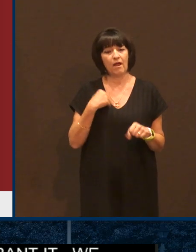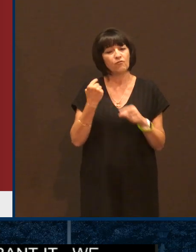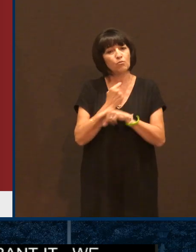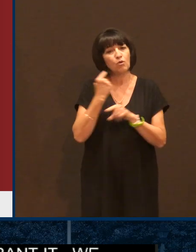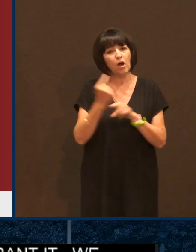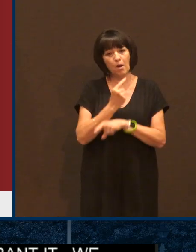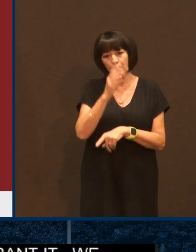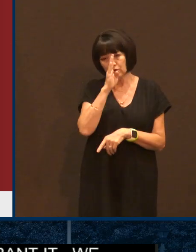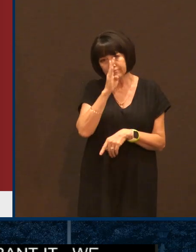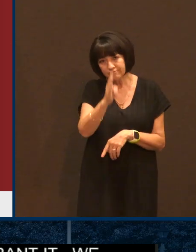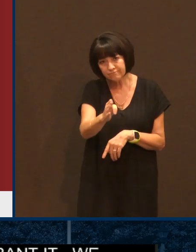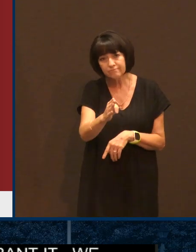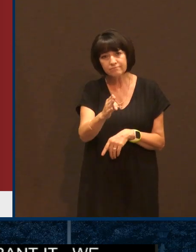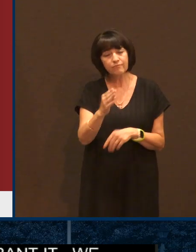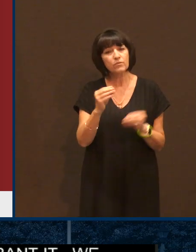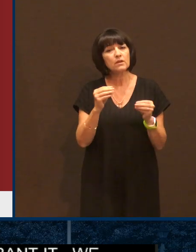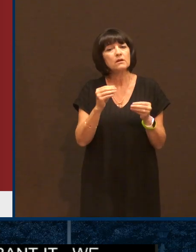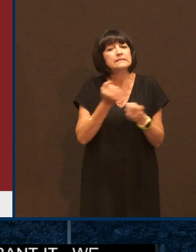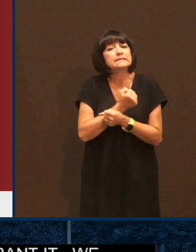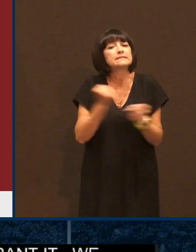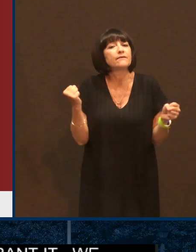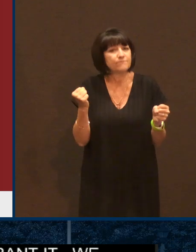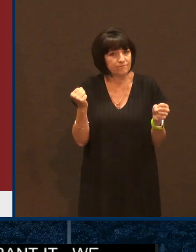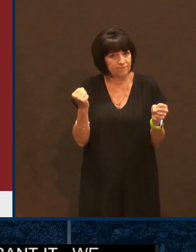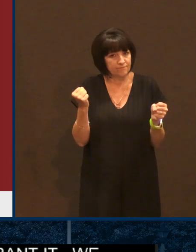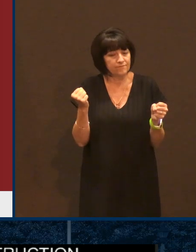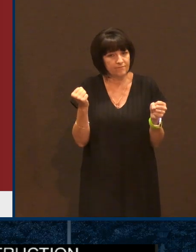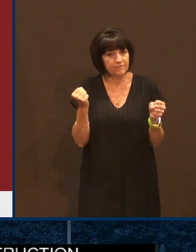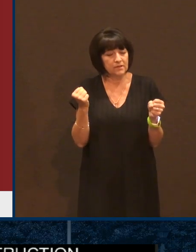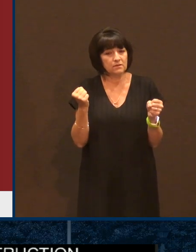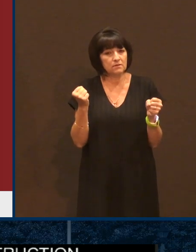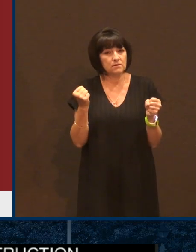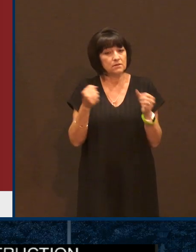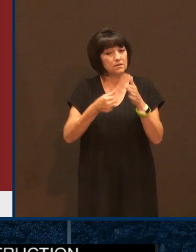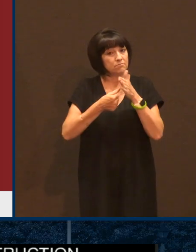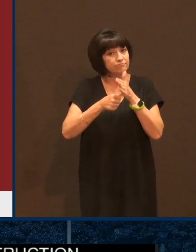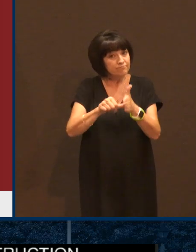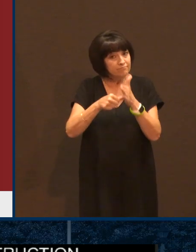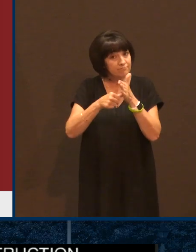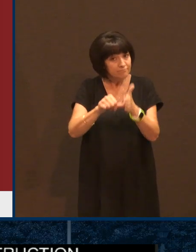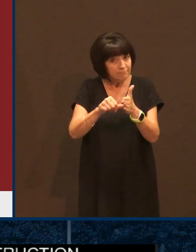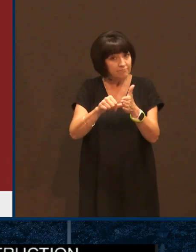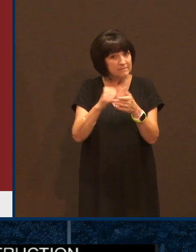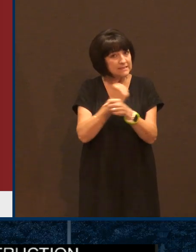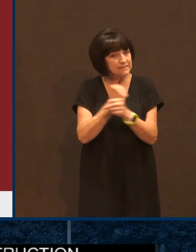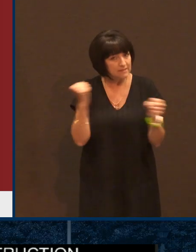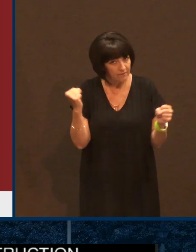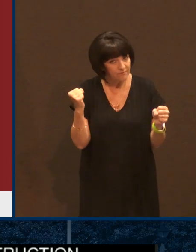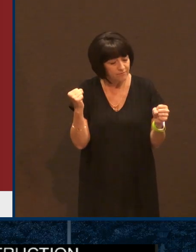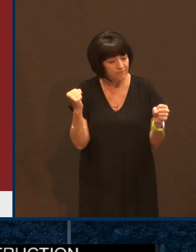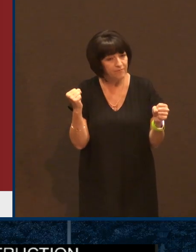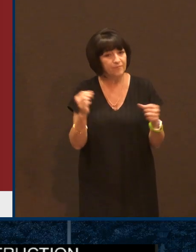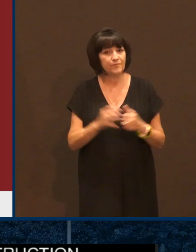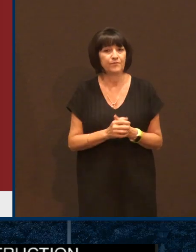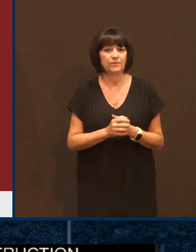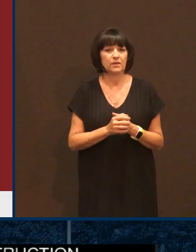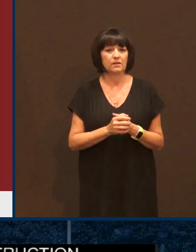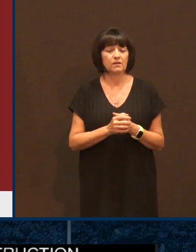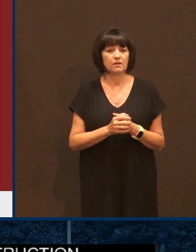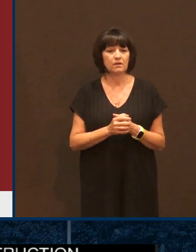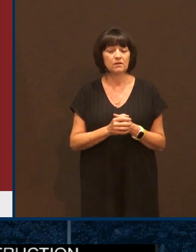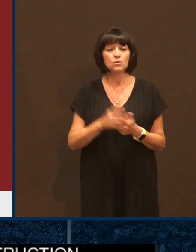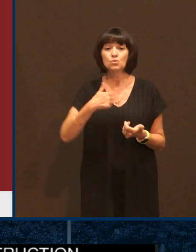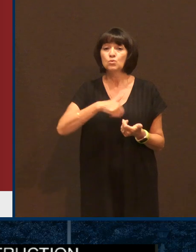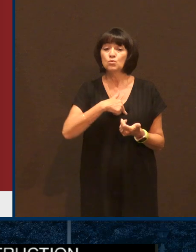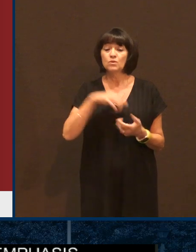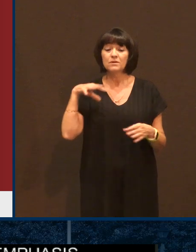possible in a safe way, with the emphasis on being safe. We had a long conversation on the White House